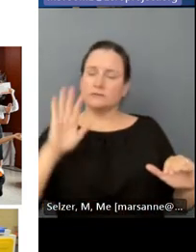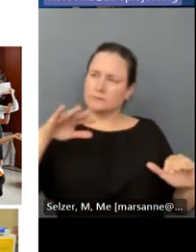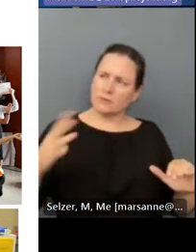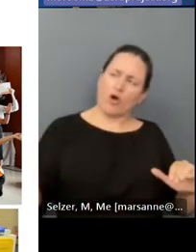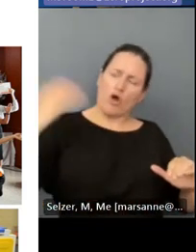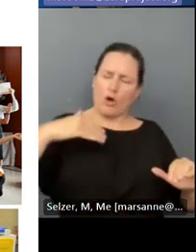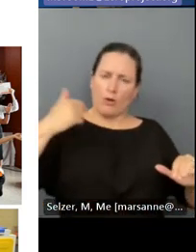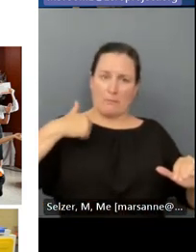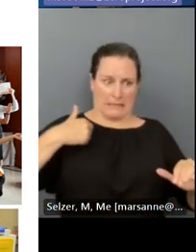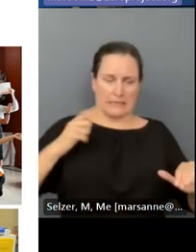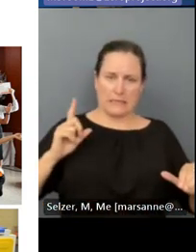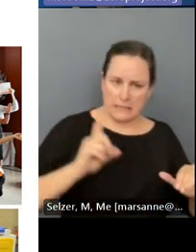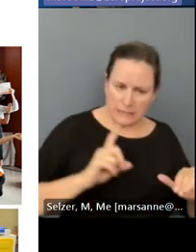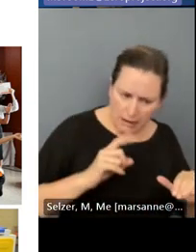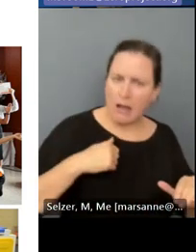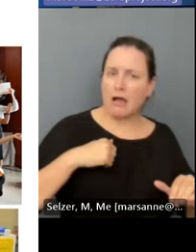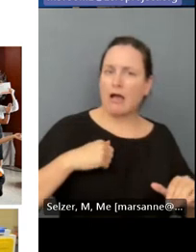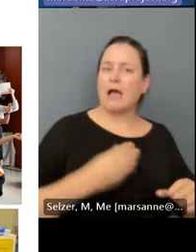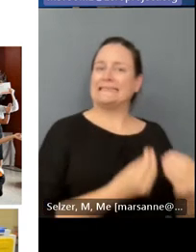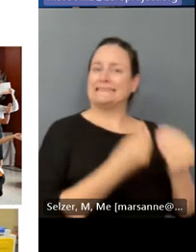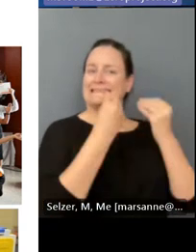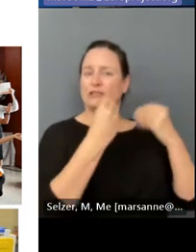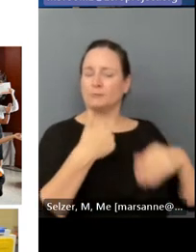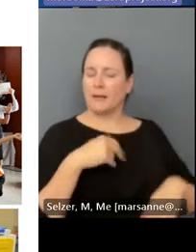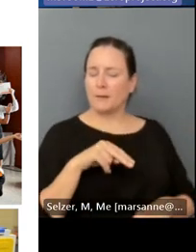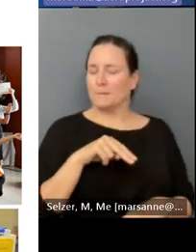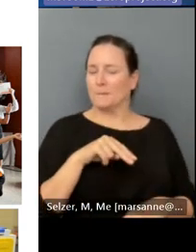most beautiful and rewarding experience for me.